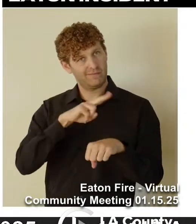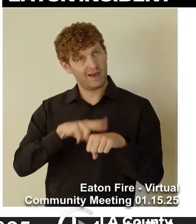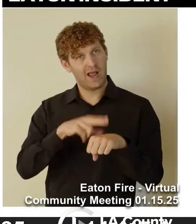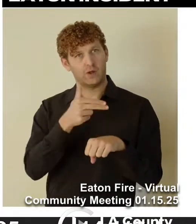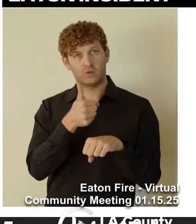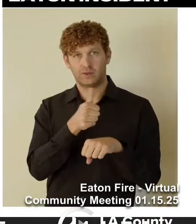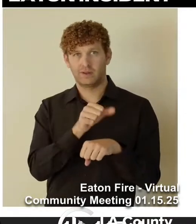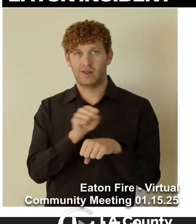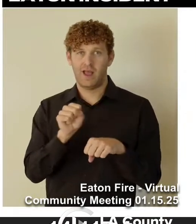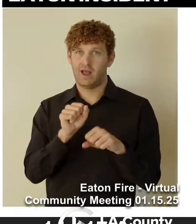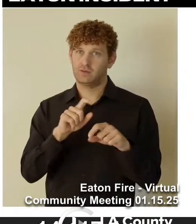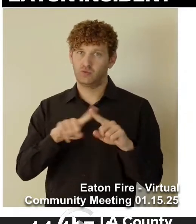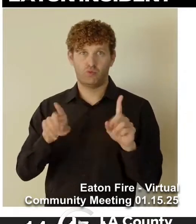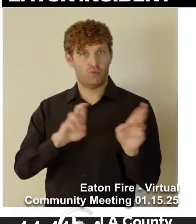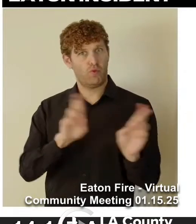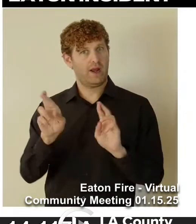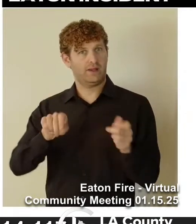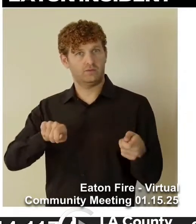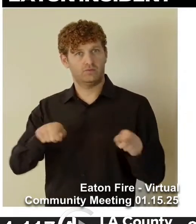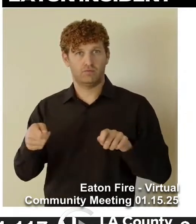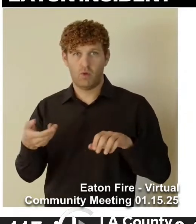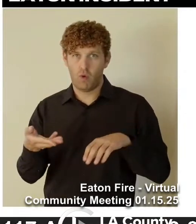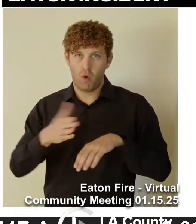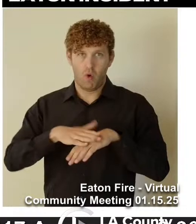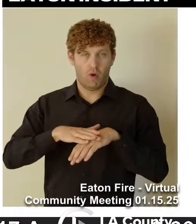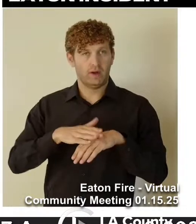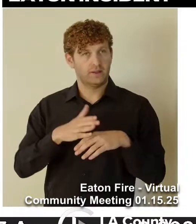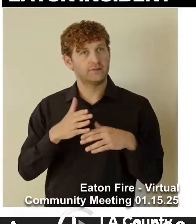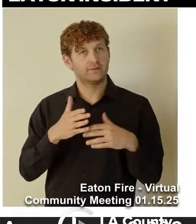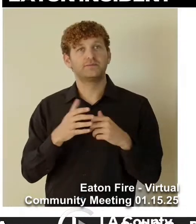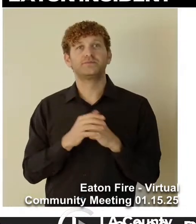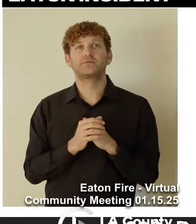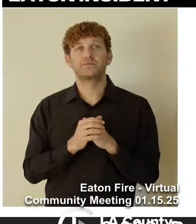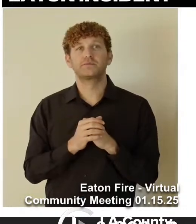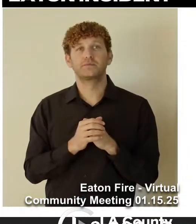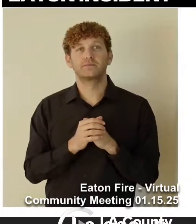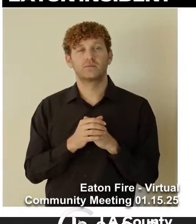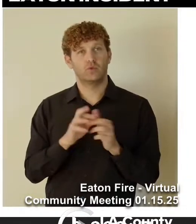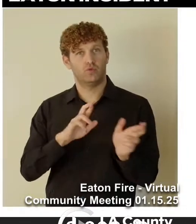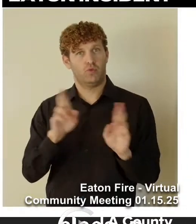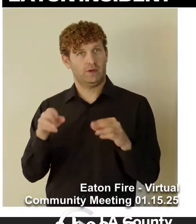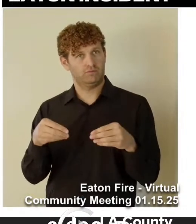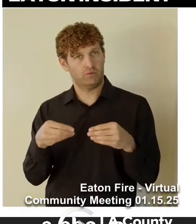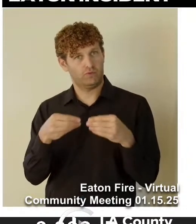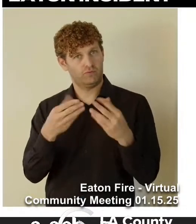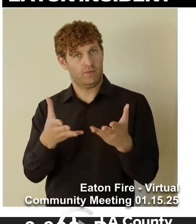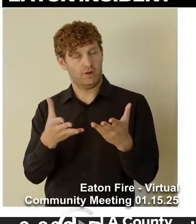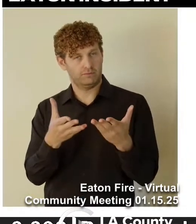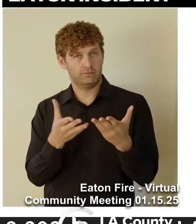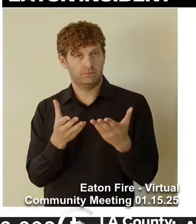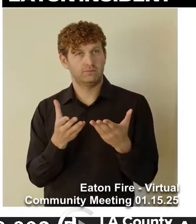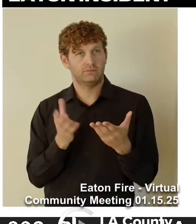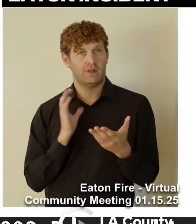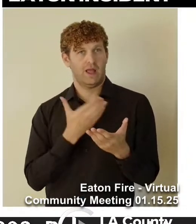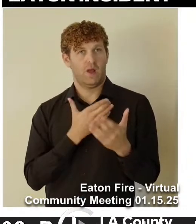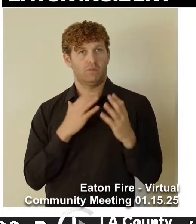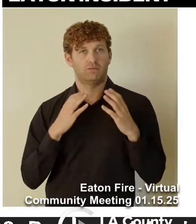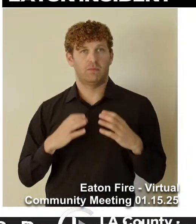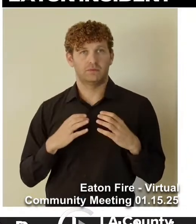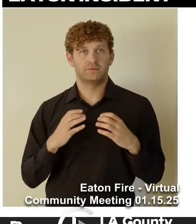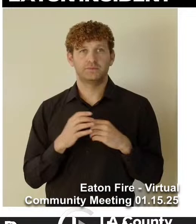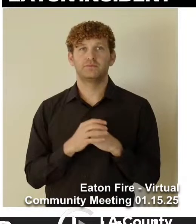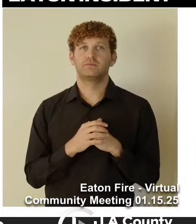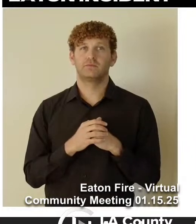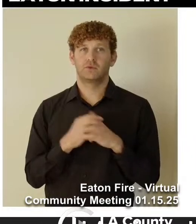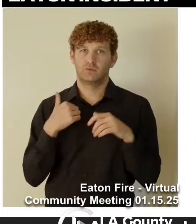fires, make necessary repairs, and continue restoring service to our customers. We are actively restoring service to homes not